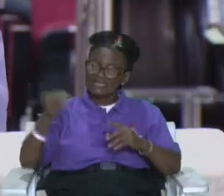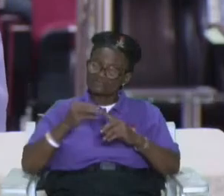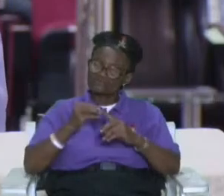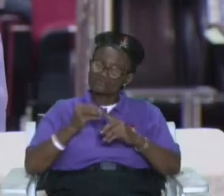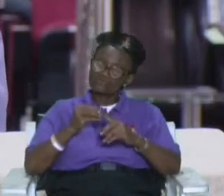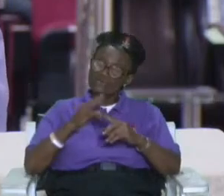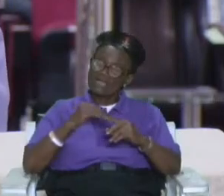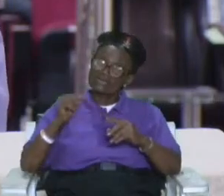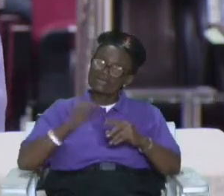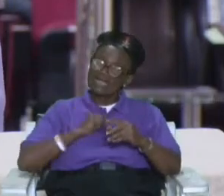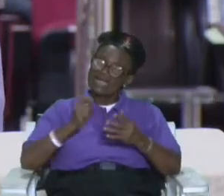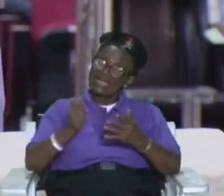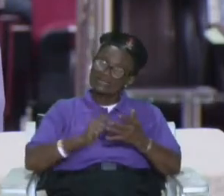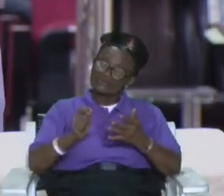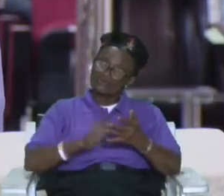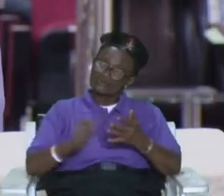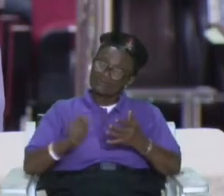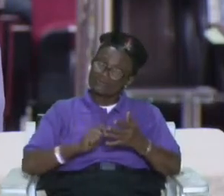And I wrote a letter,